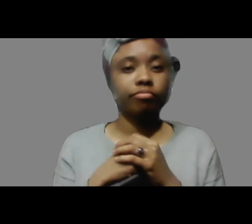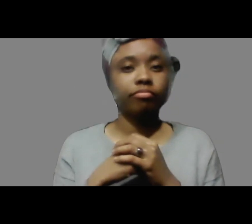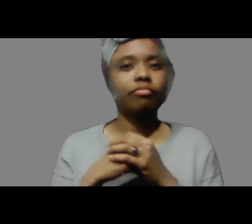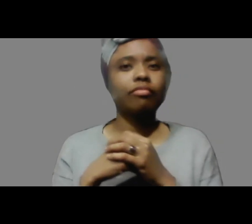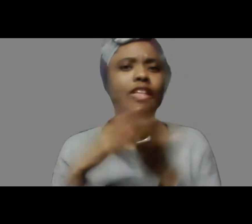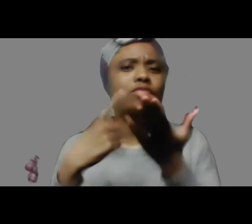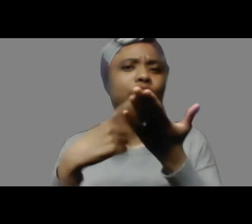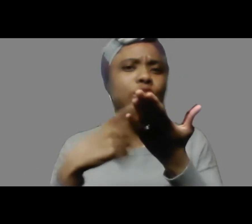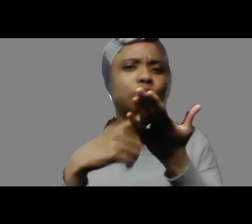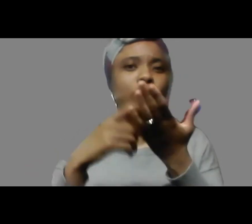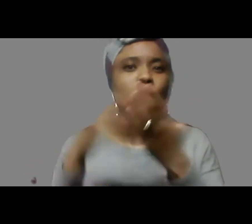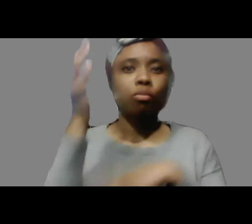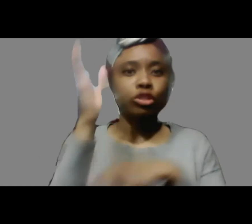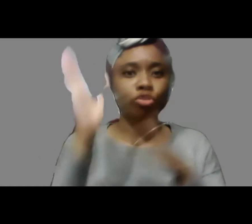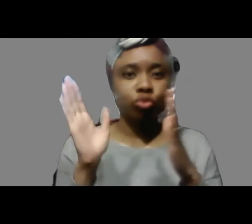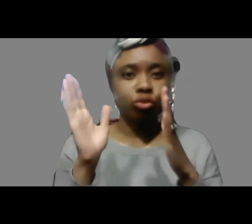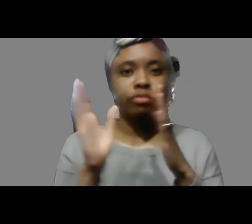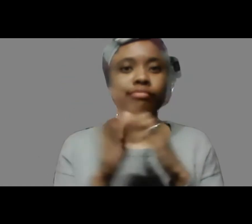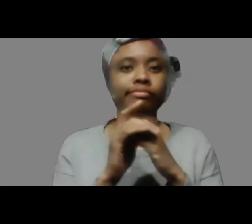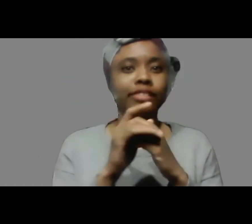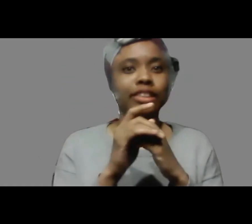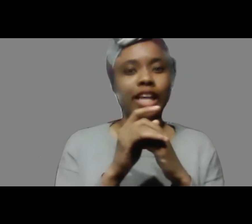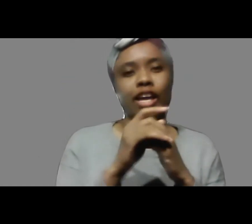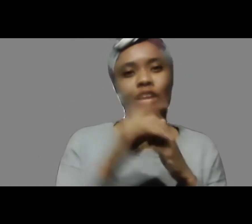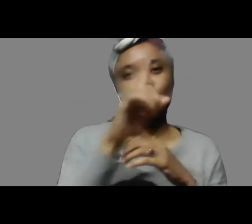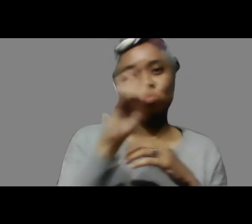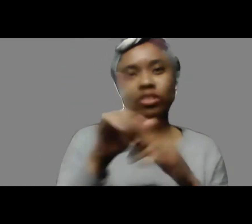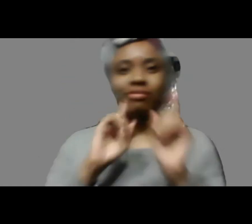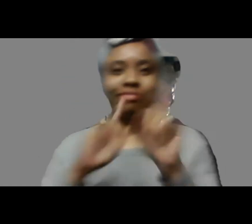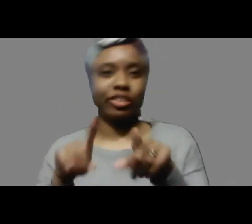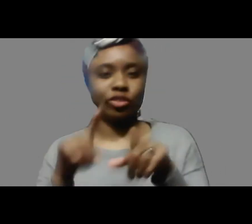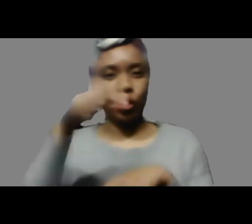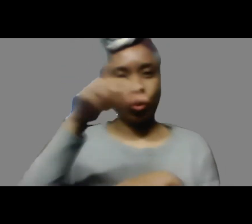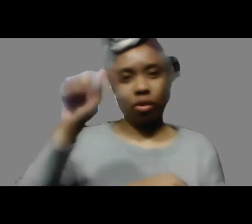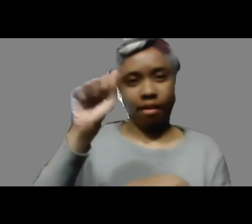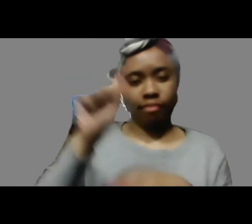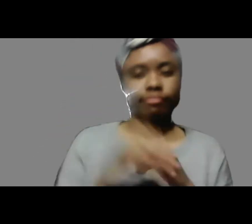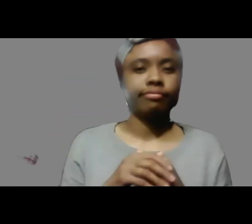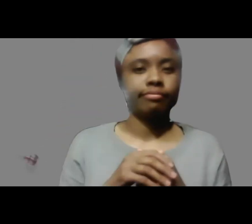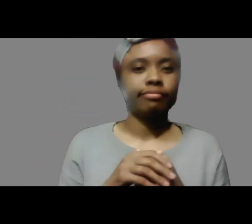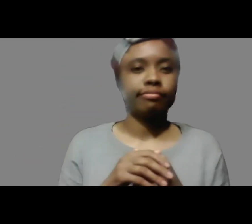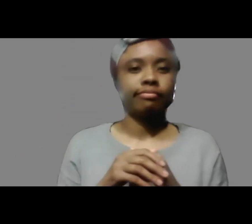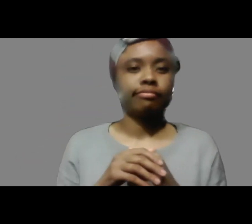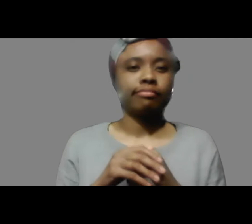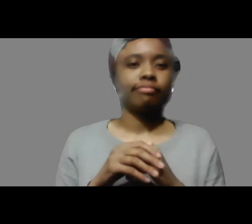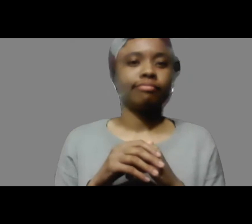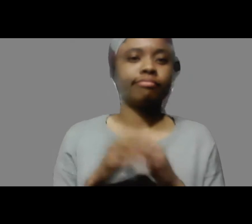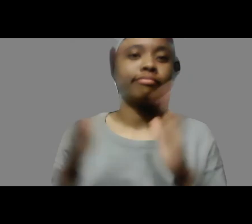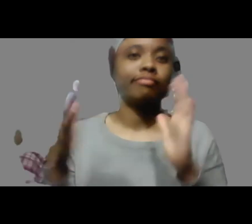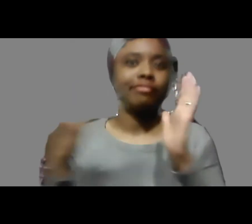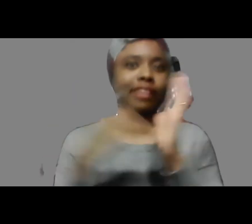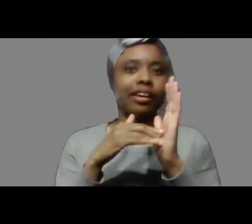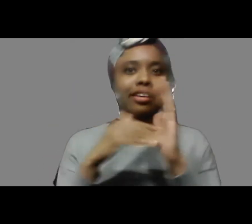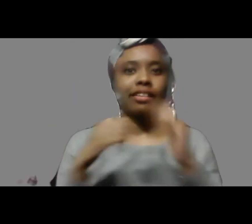panelists and to have Q&A with the press. So once again, live